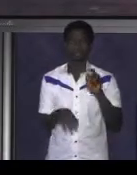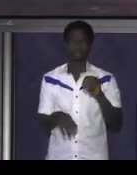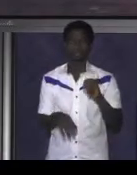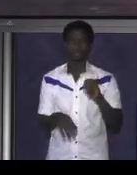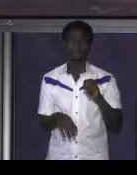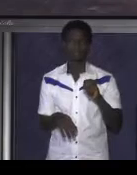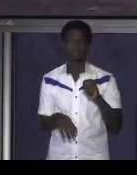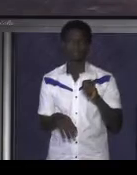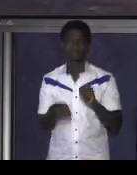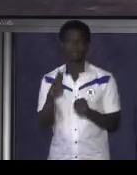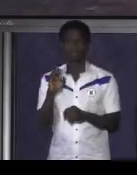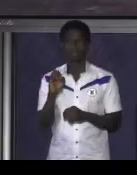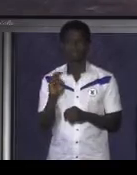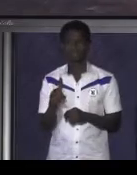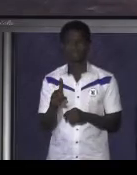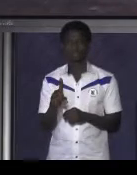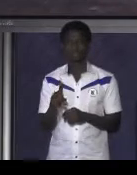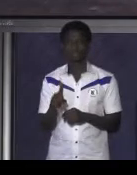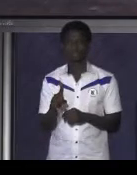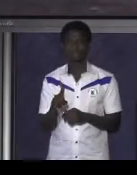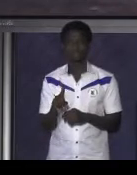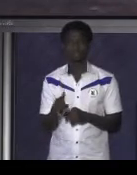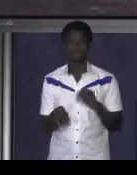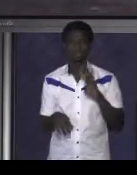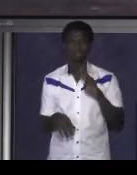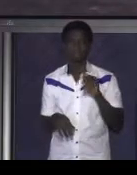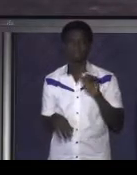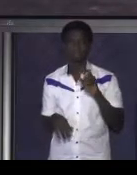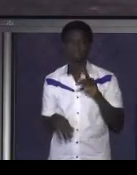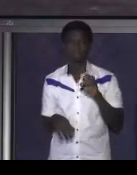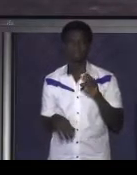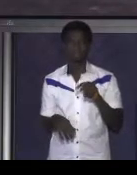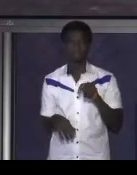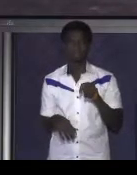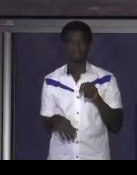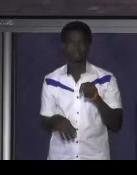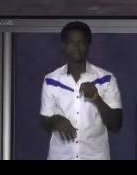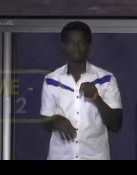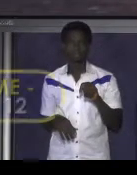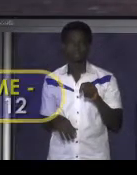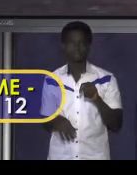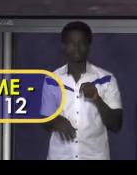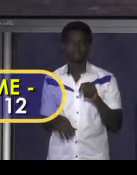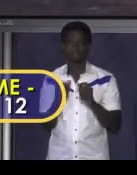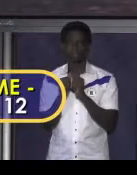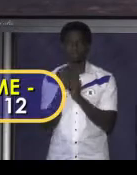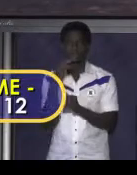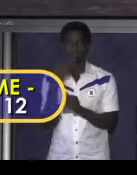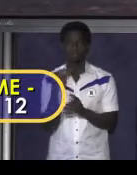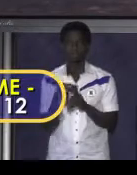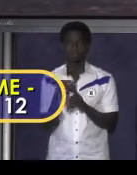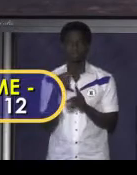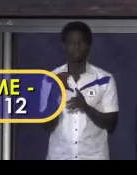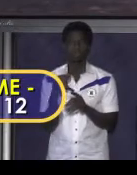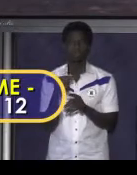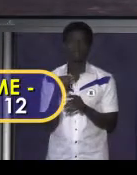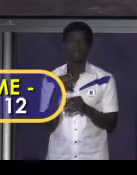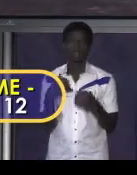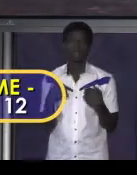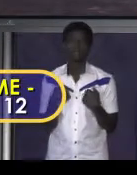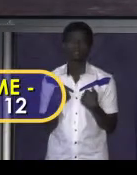FAN? Is it BED? Or is it BASKET? Which of those words